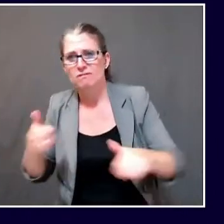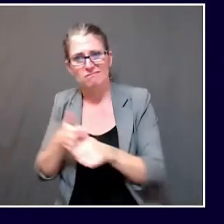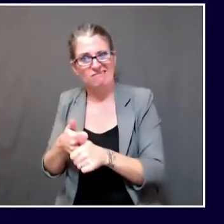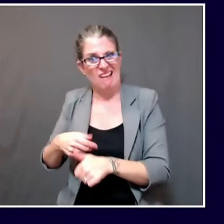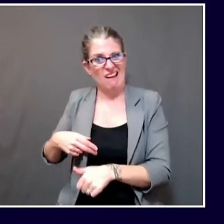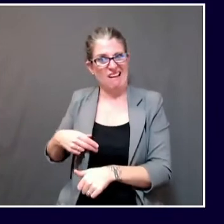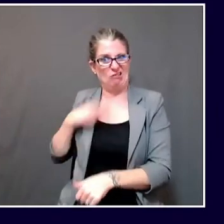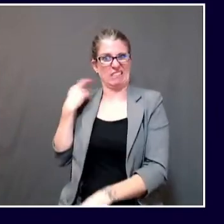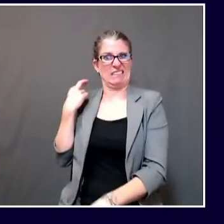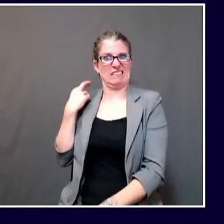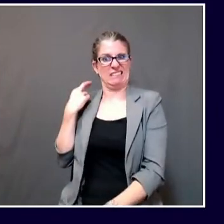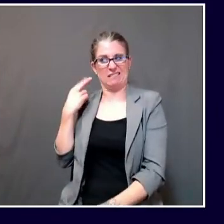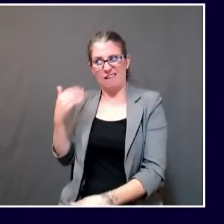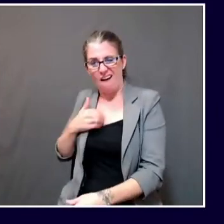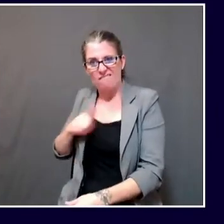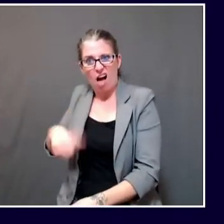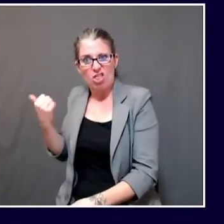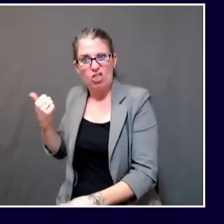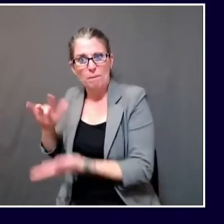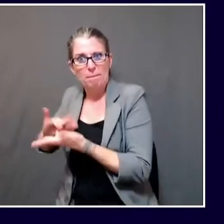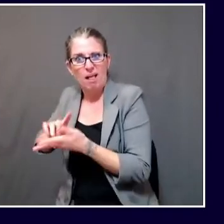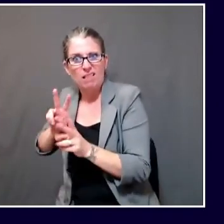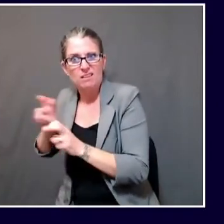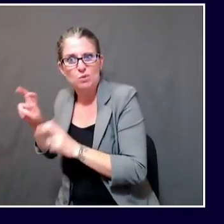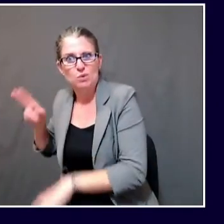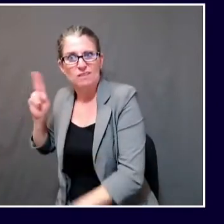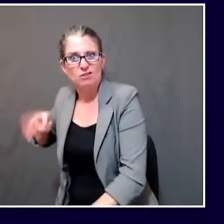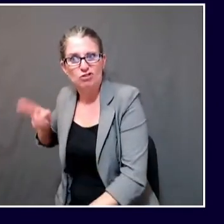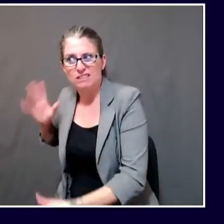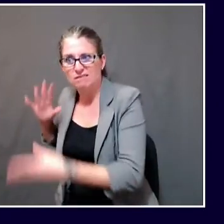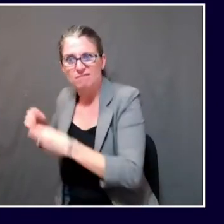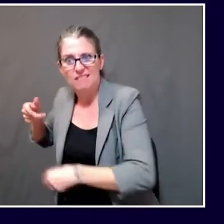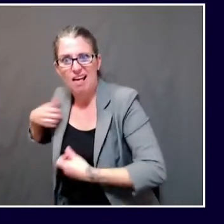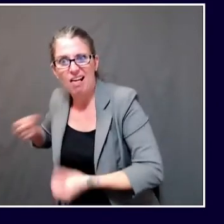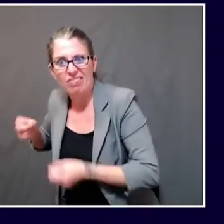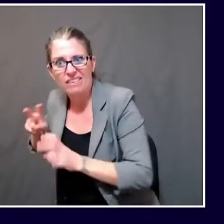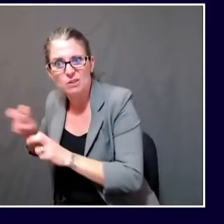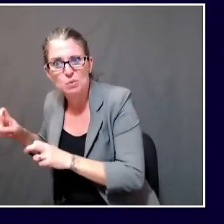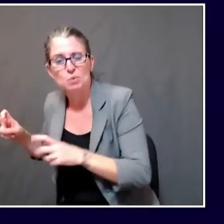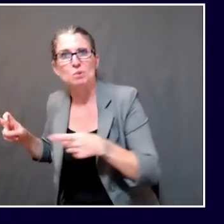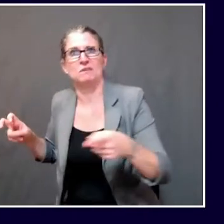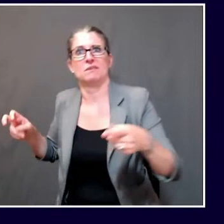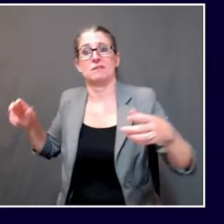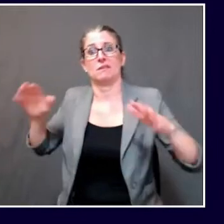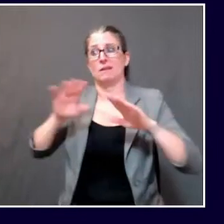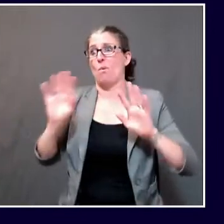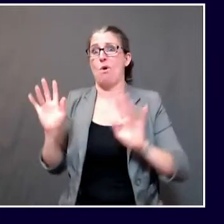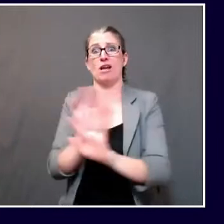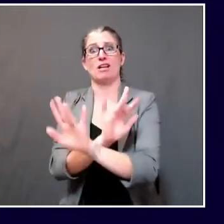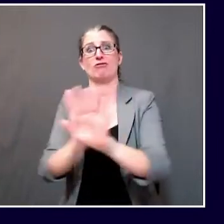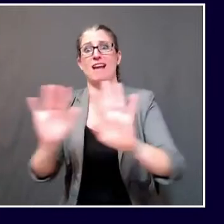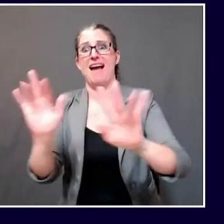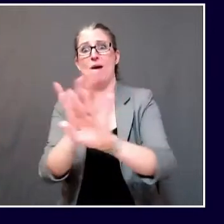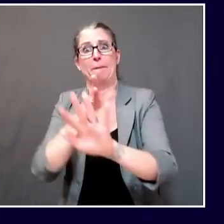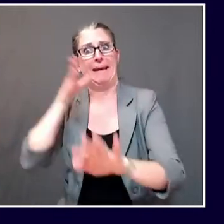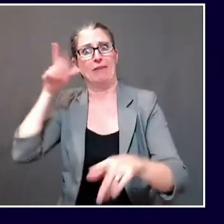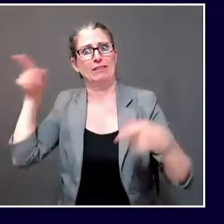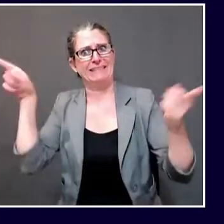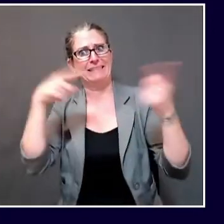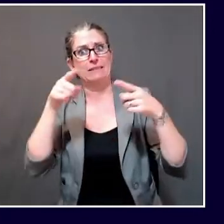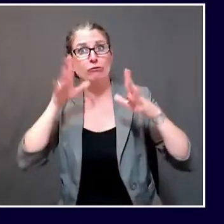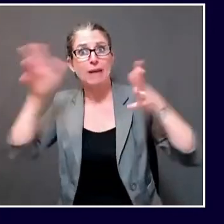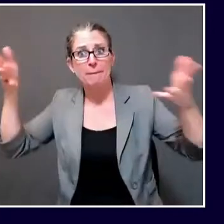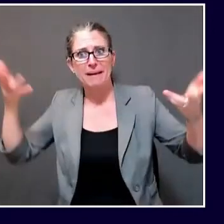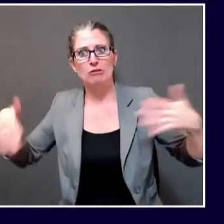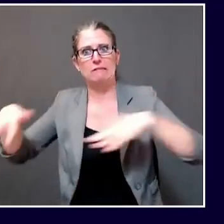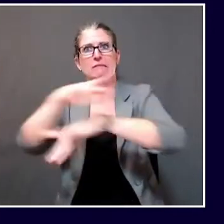Halloween celebration, whether you are the person who is opening the door and dispensing of the treats,